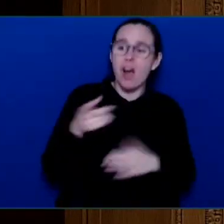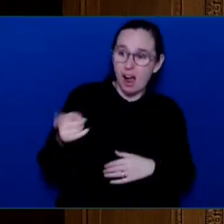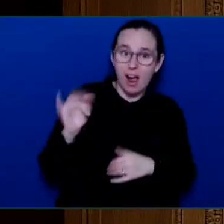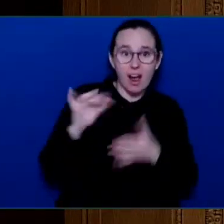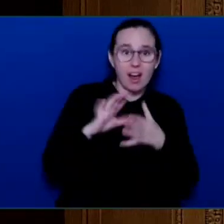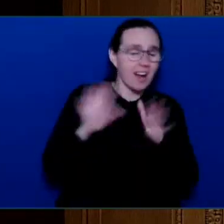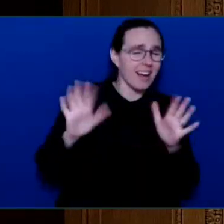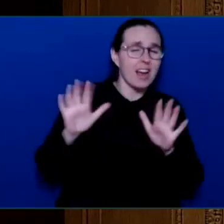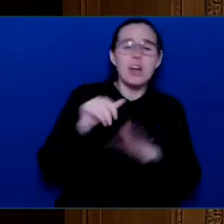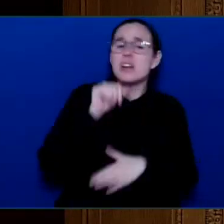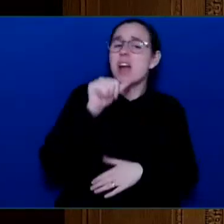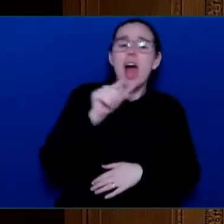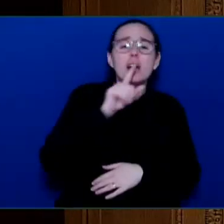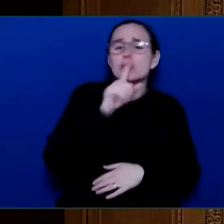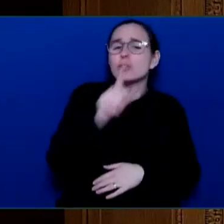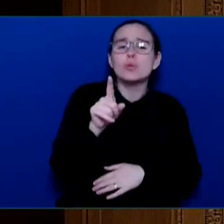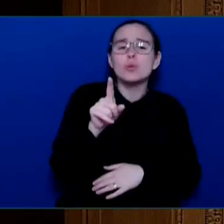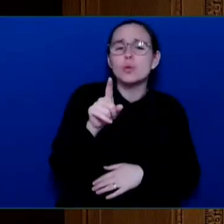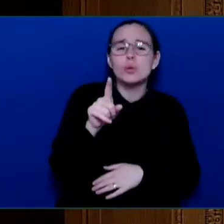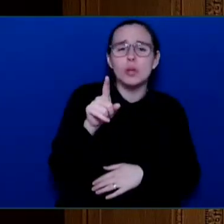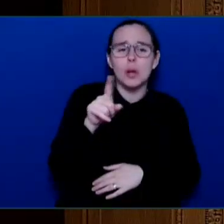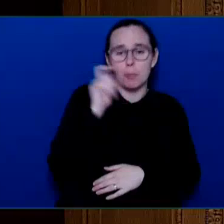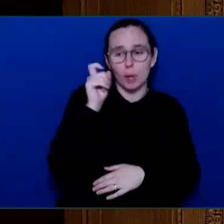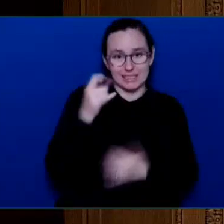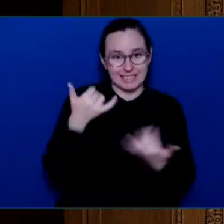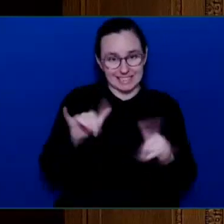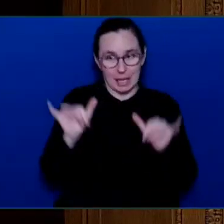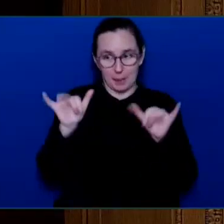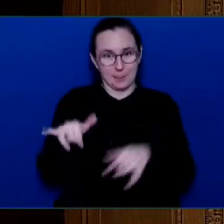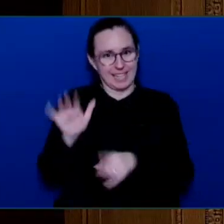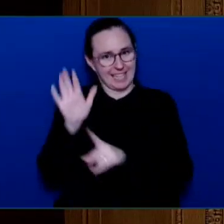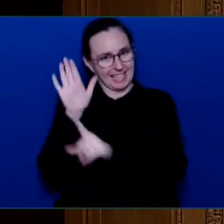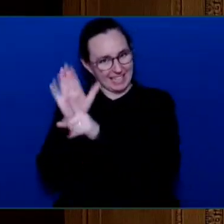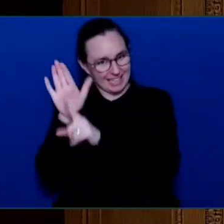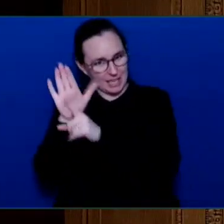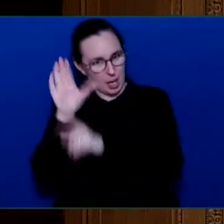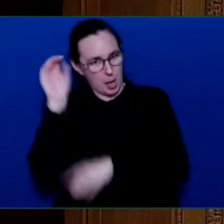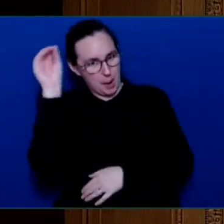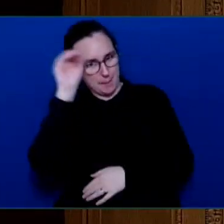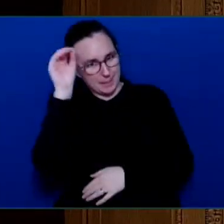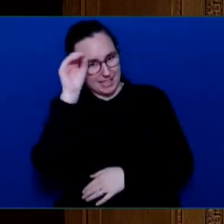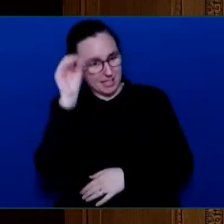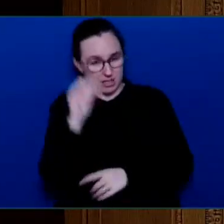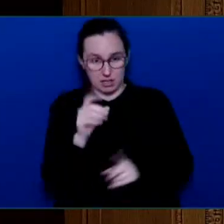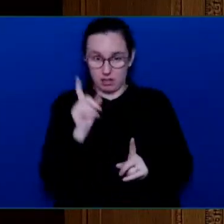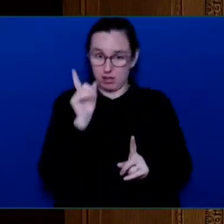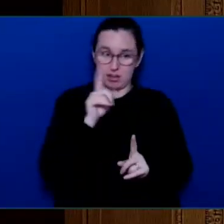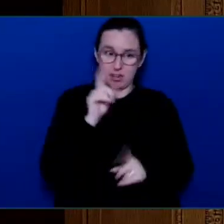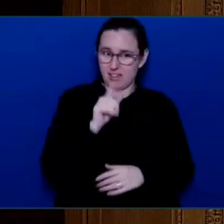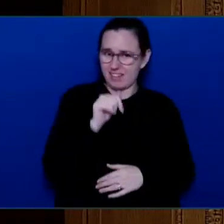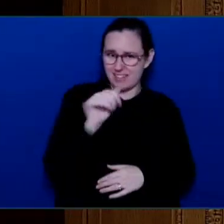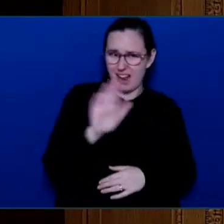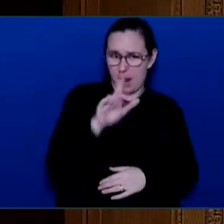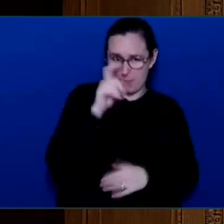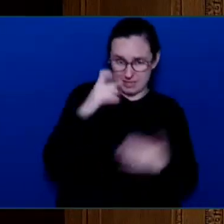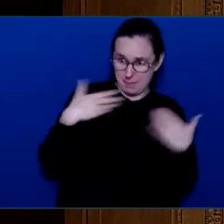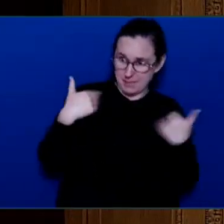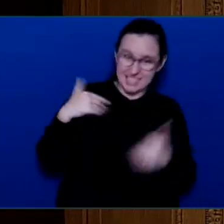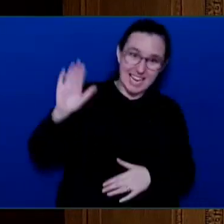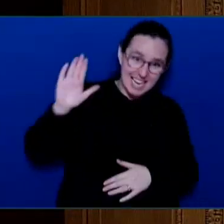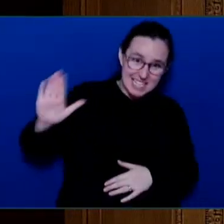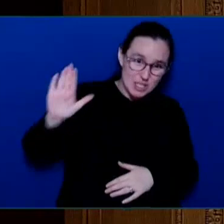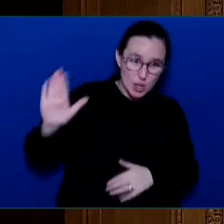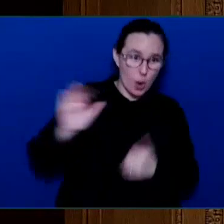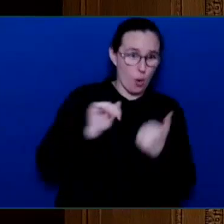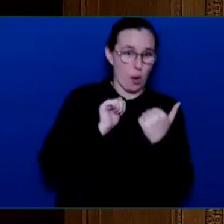because Ken Peacock says so. It's not true because in the minister's own methodology, they list 14 initiatives that